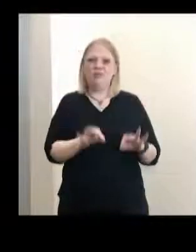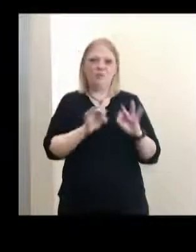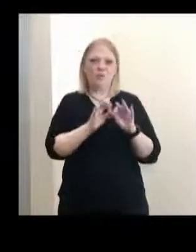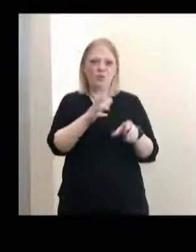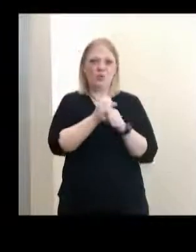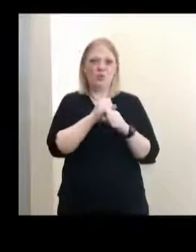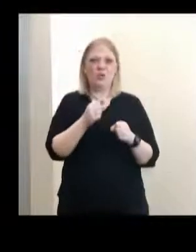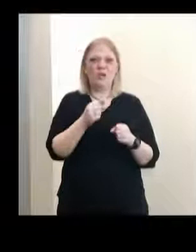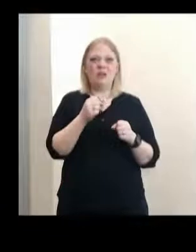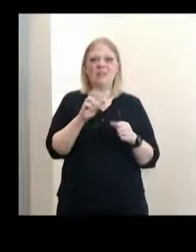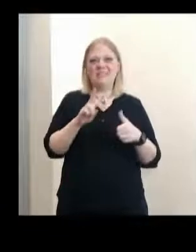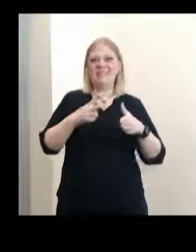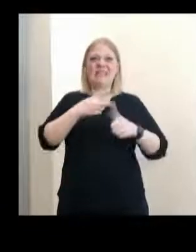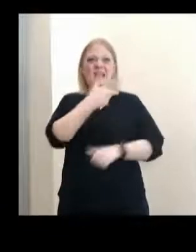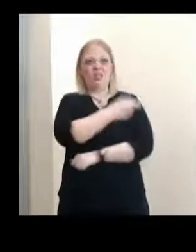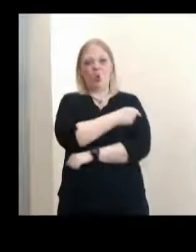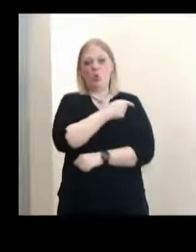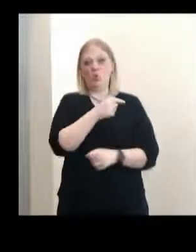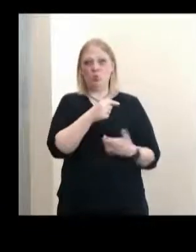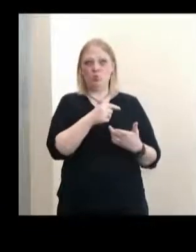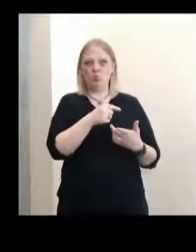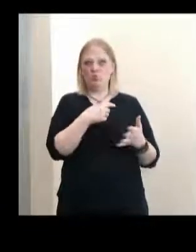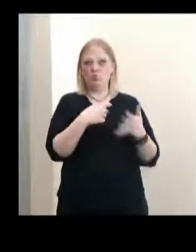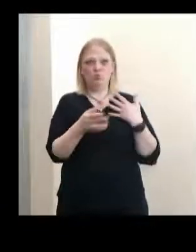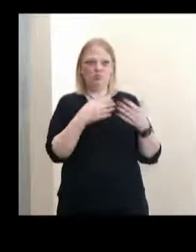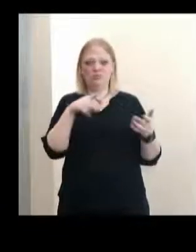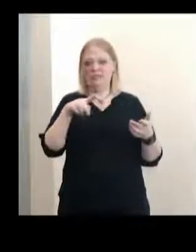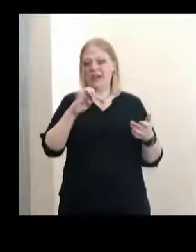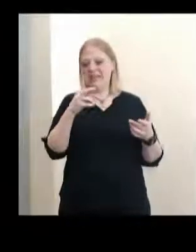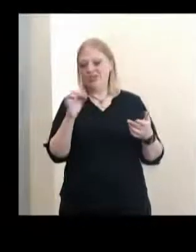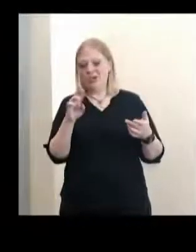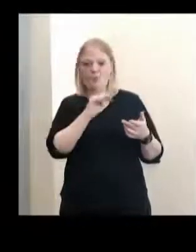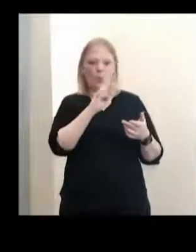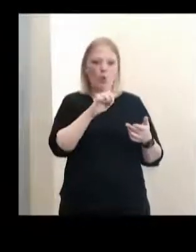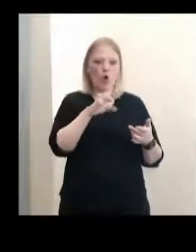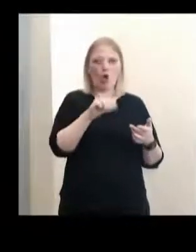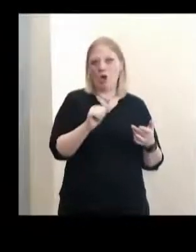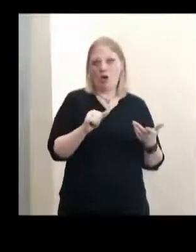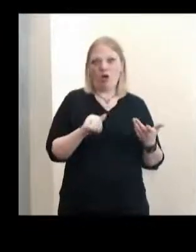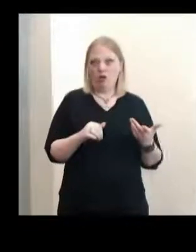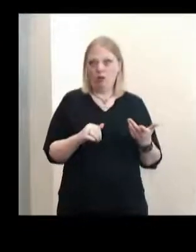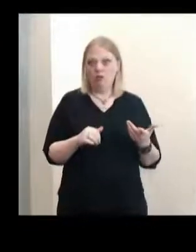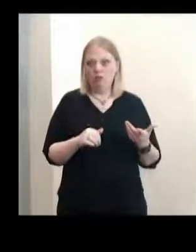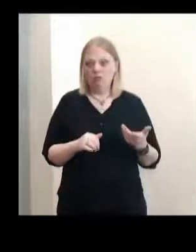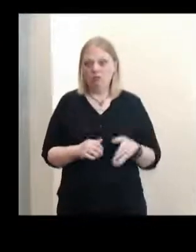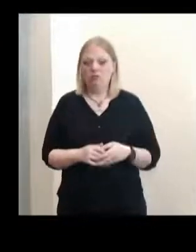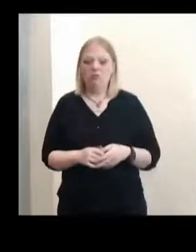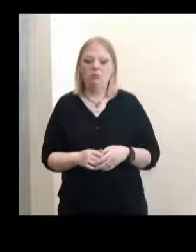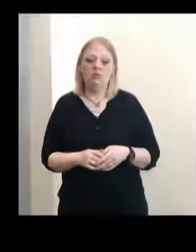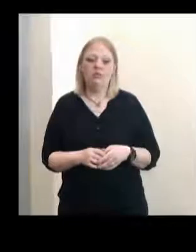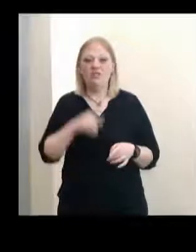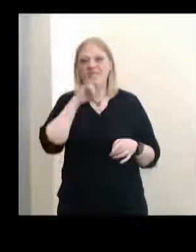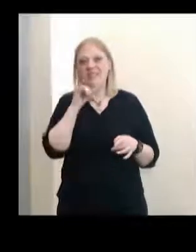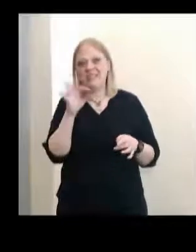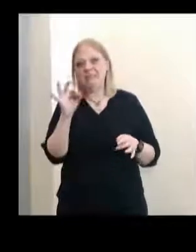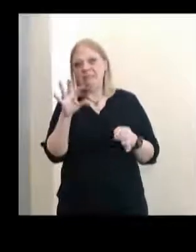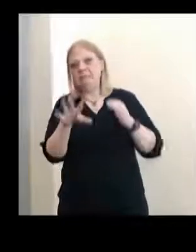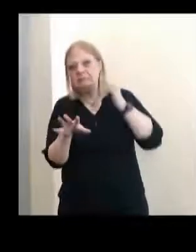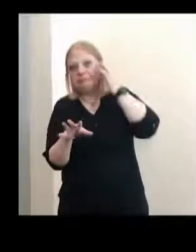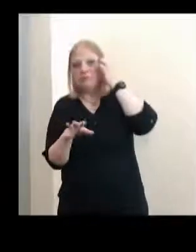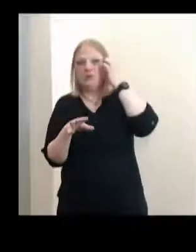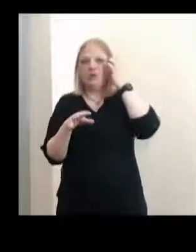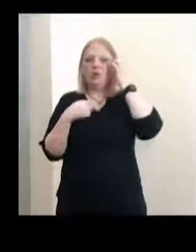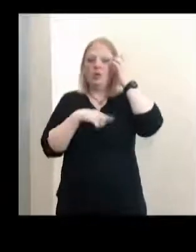dose wherever you can get it, if you get a Pfizer or a Moderna. And we just anecdotally, we have seen